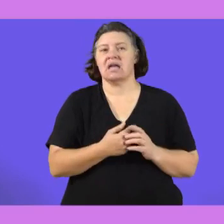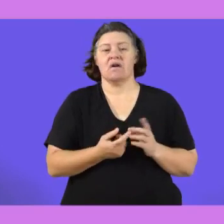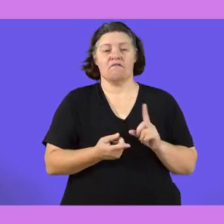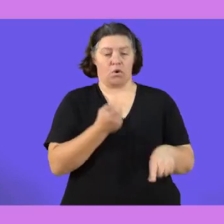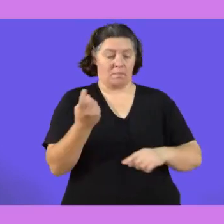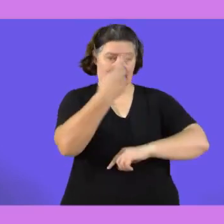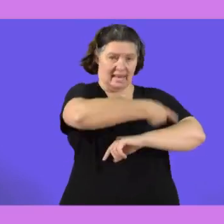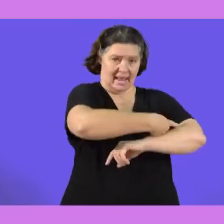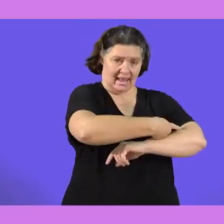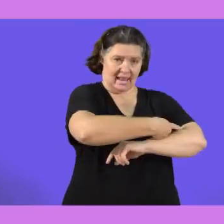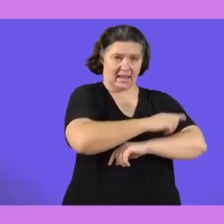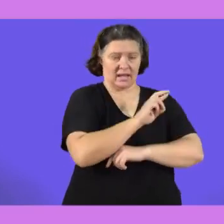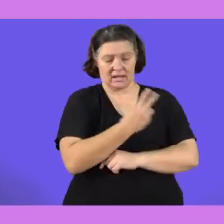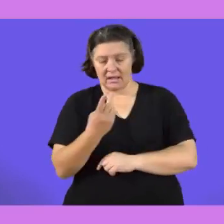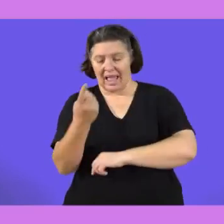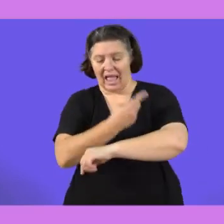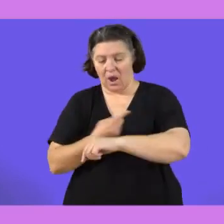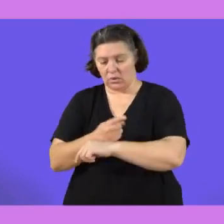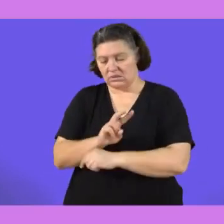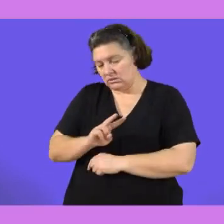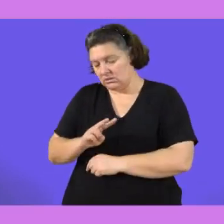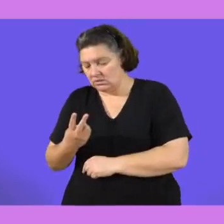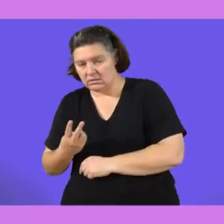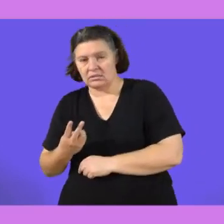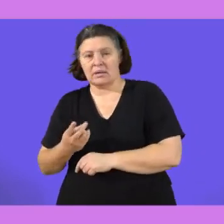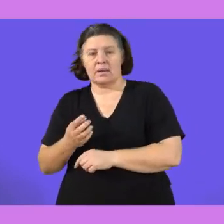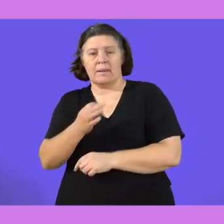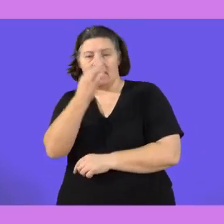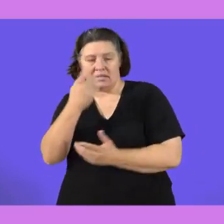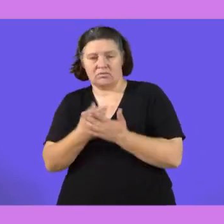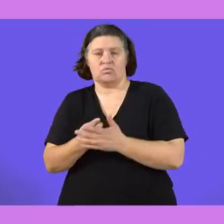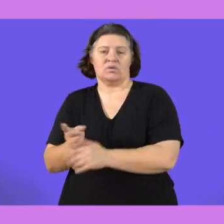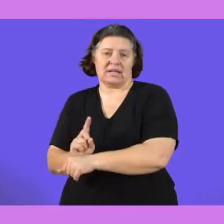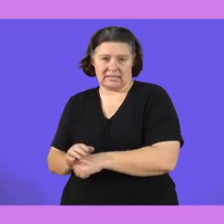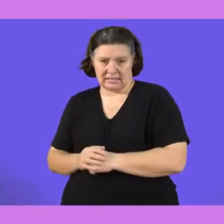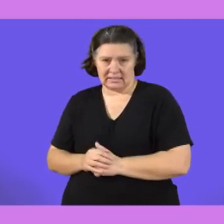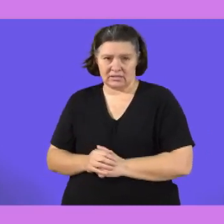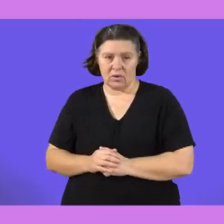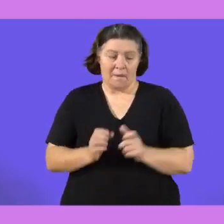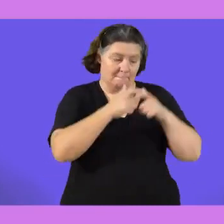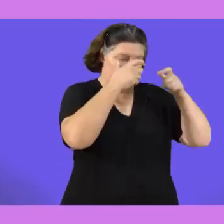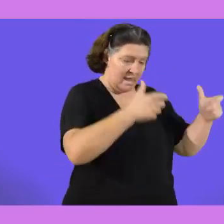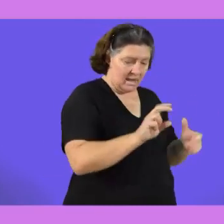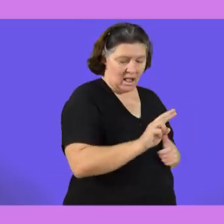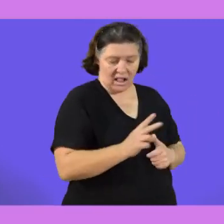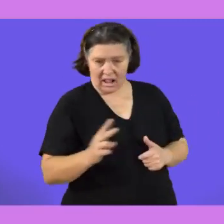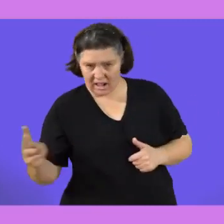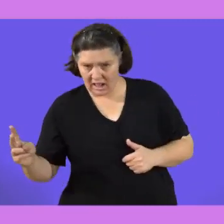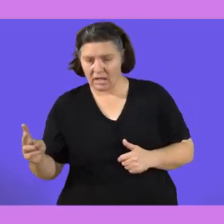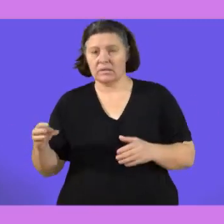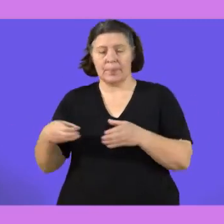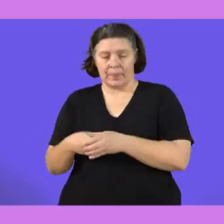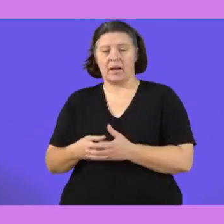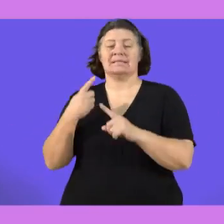if I convert from days to hours to minutes or seconds, can you see it's from bigger to smaller? In that case, I